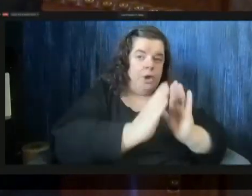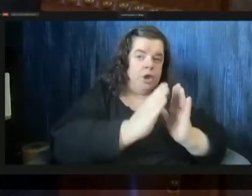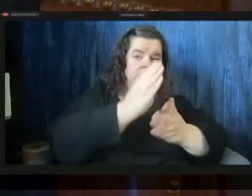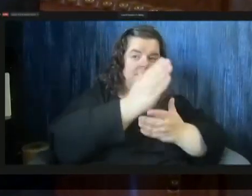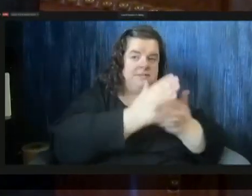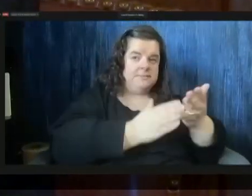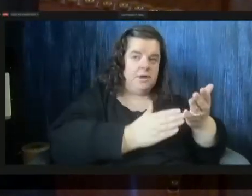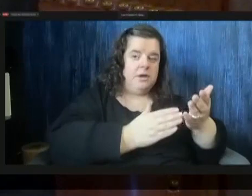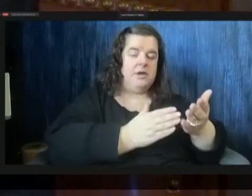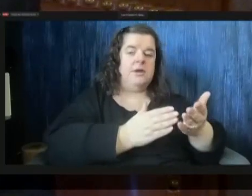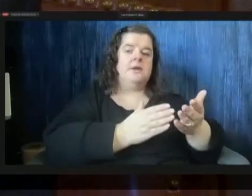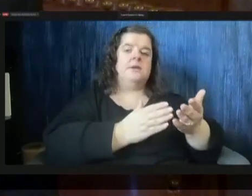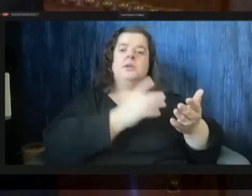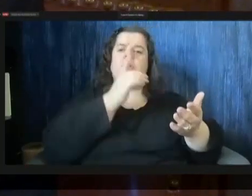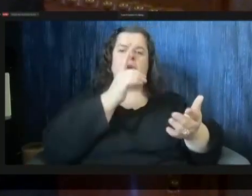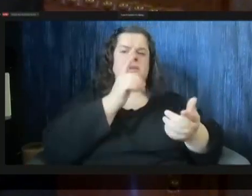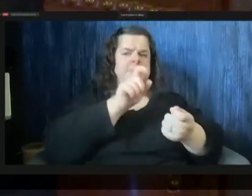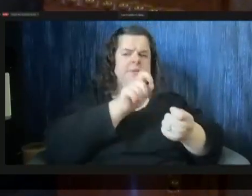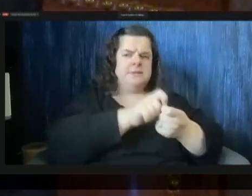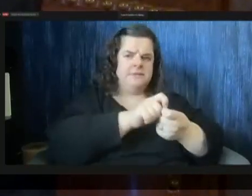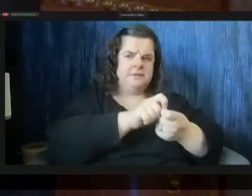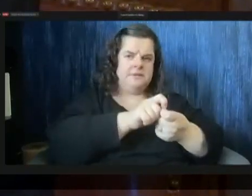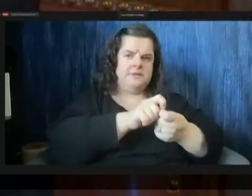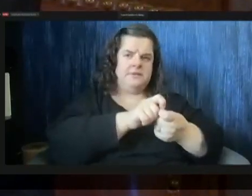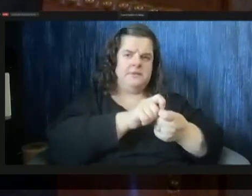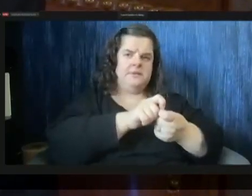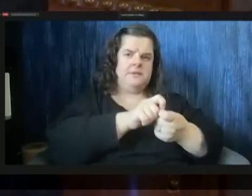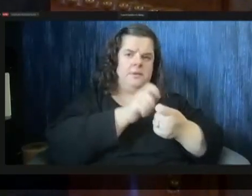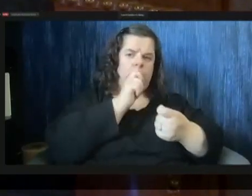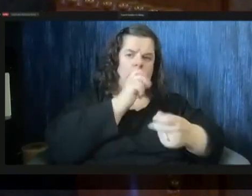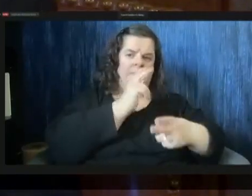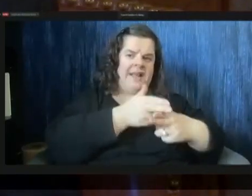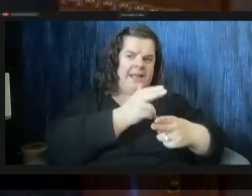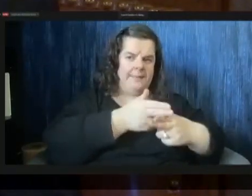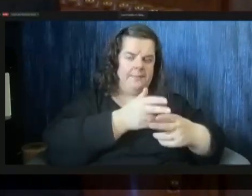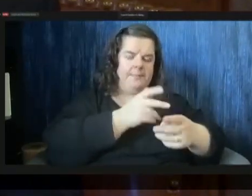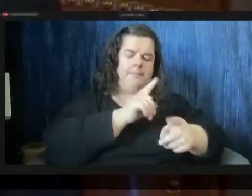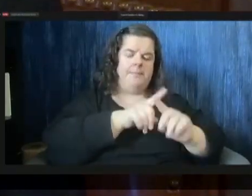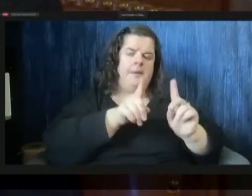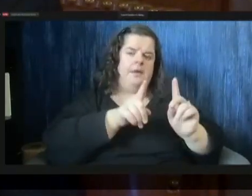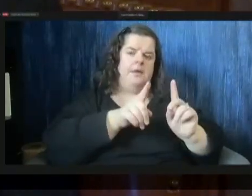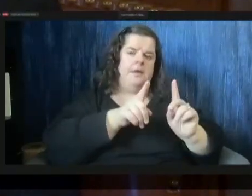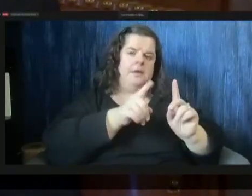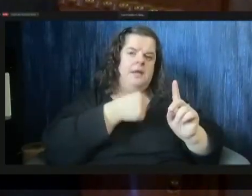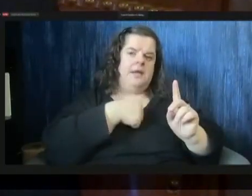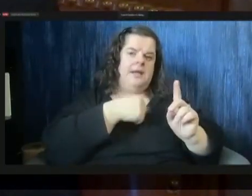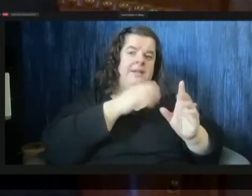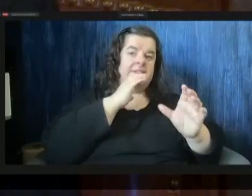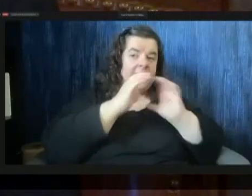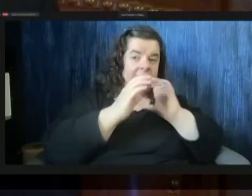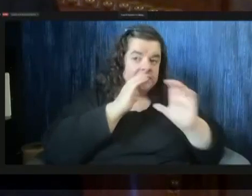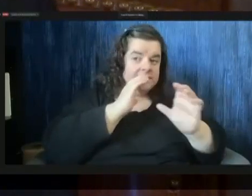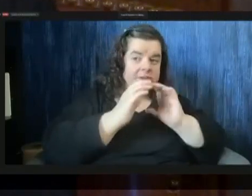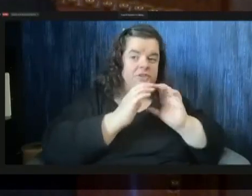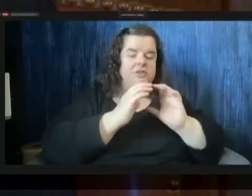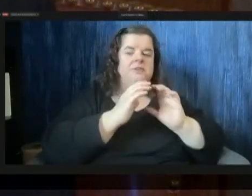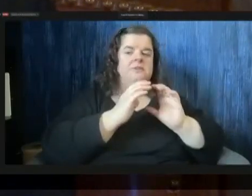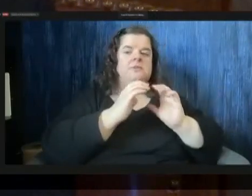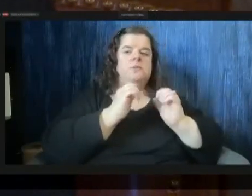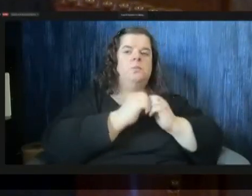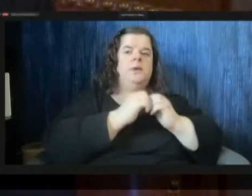into specifics, naming names, but I have been in conversations